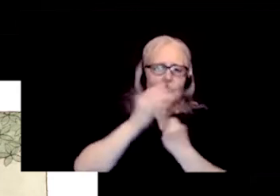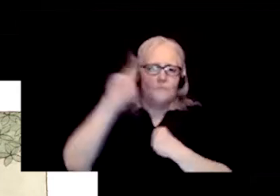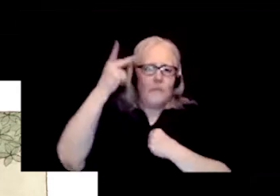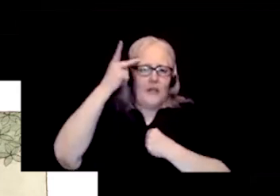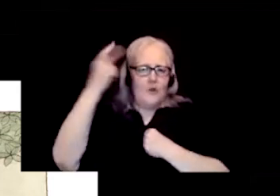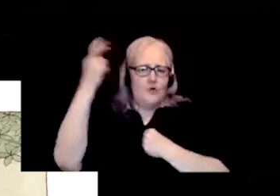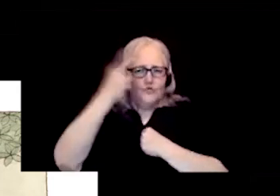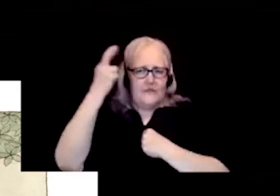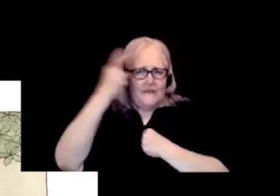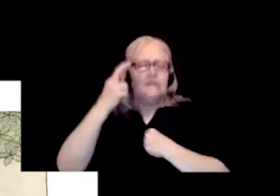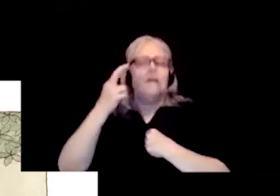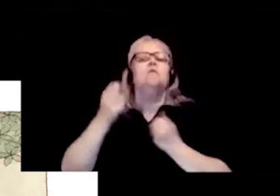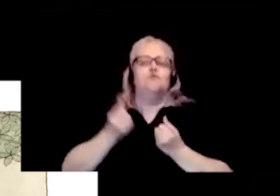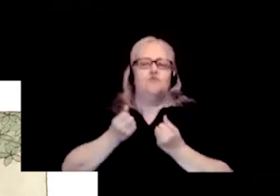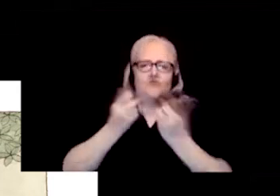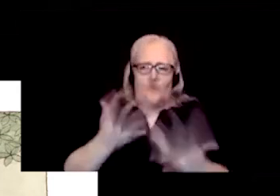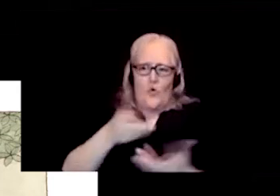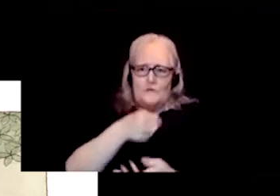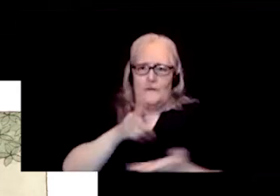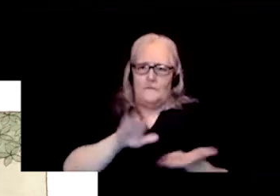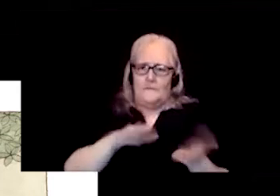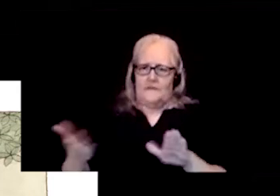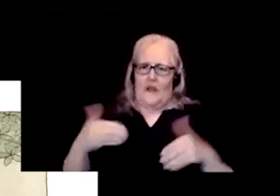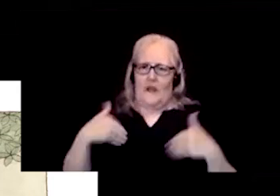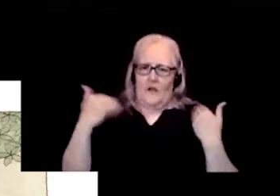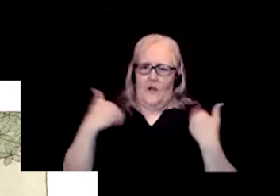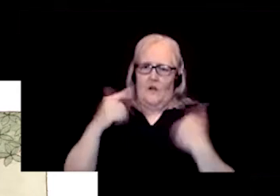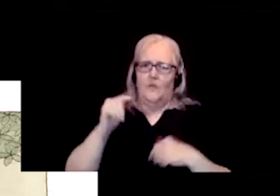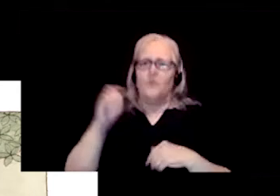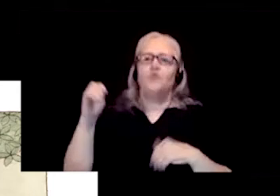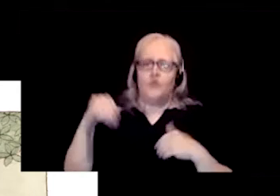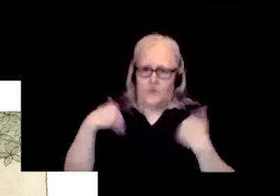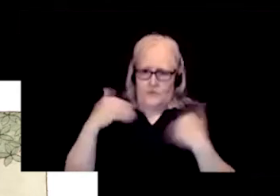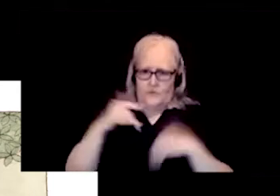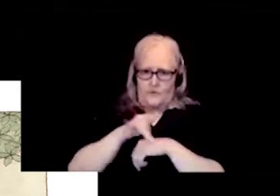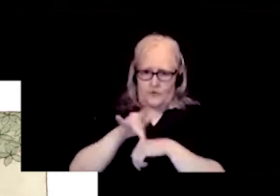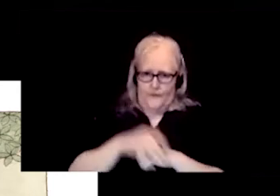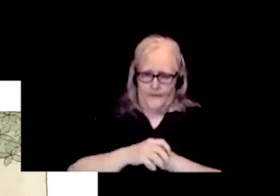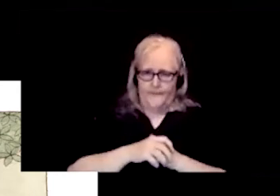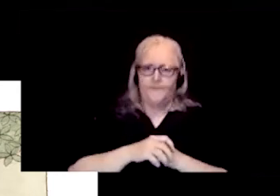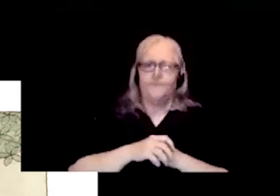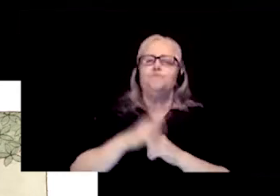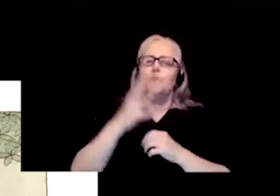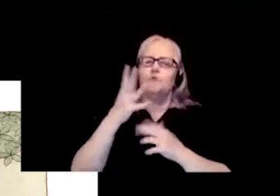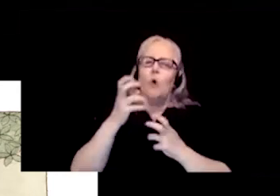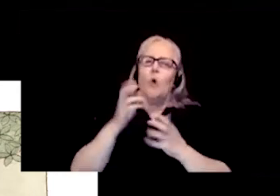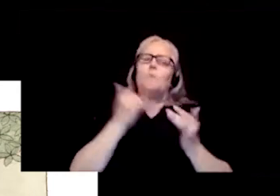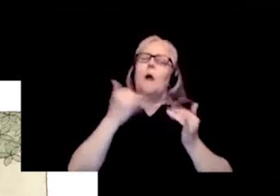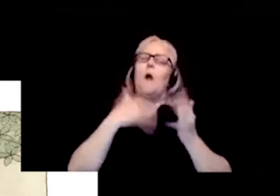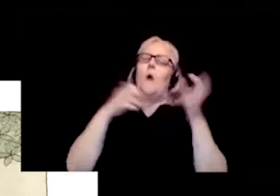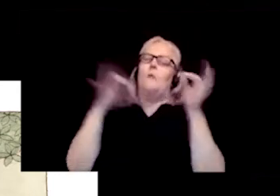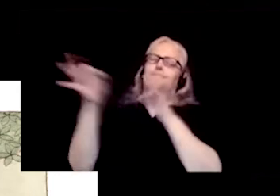death. For a moment, I want to paint a picture of the tree of health for you.